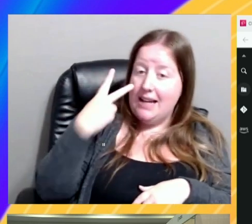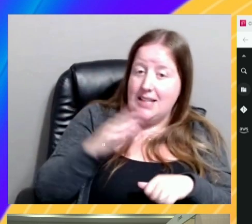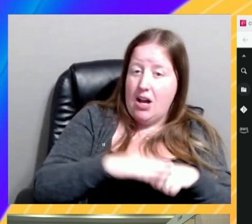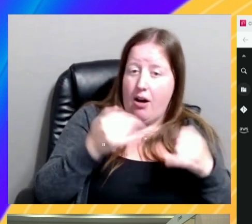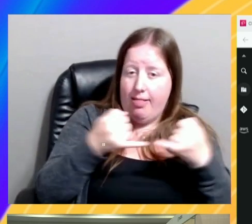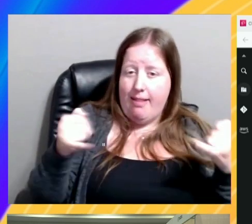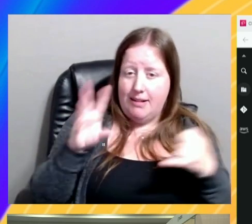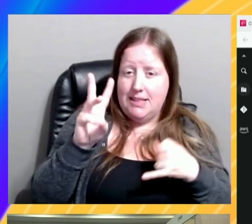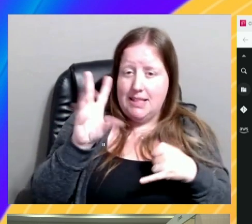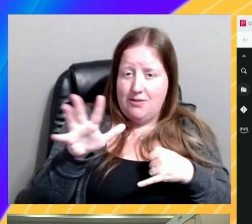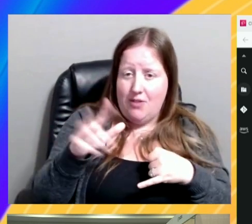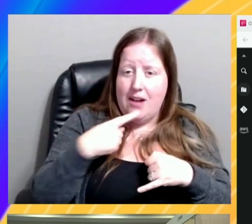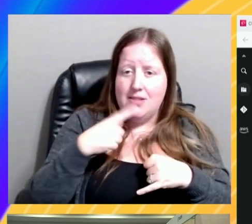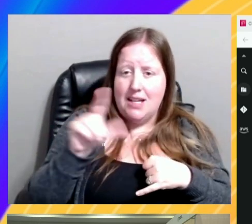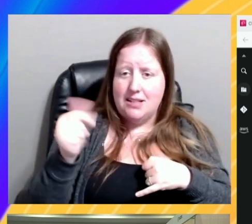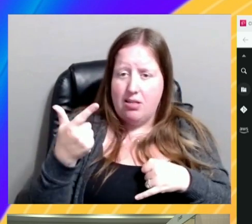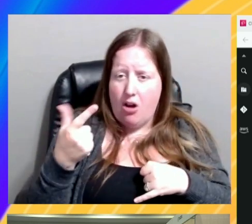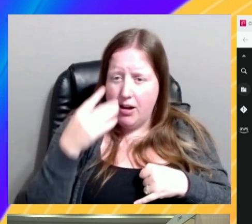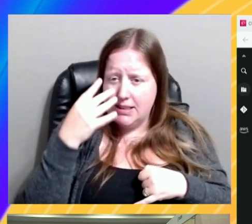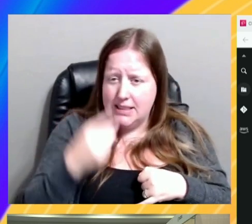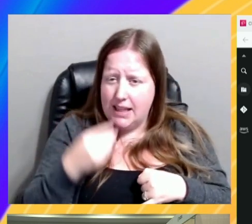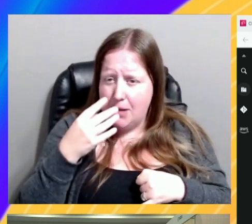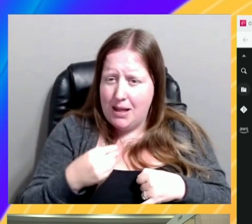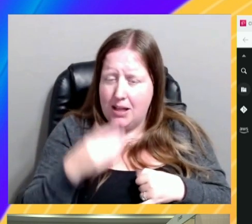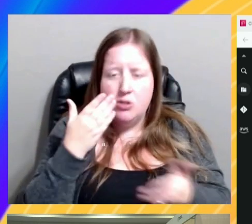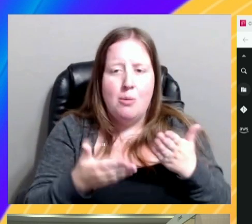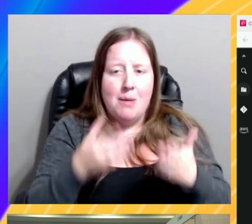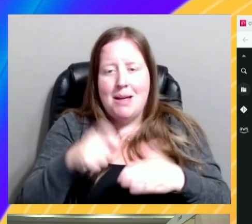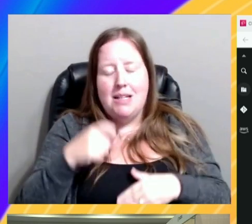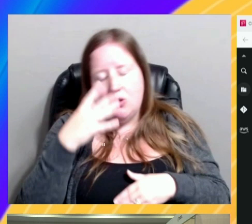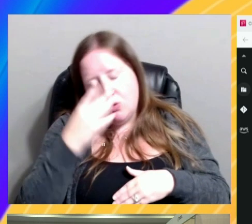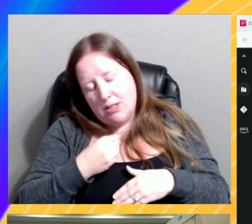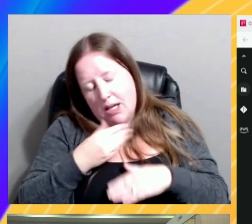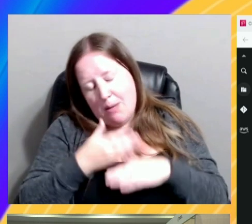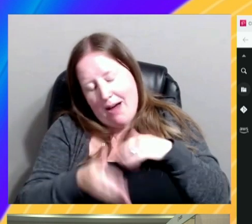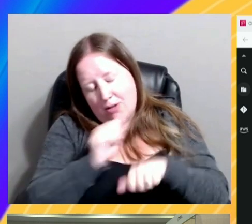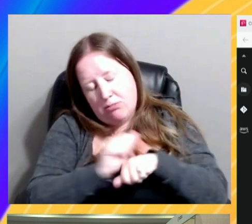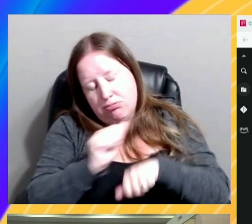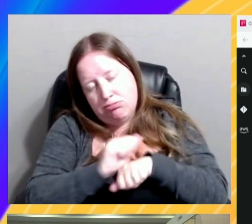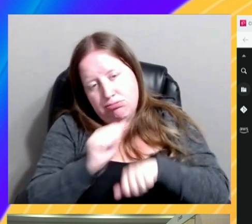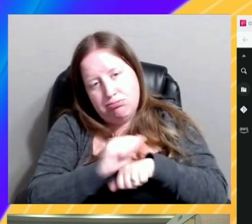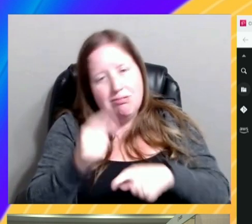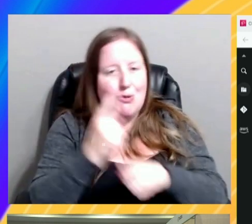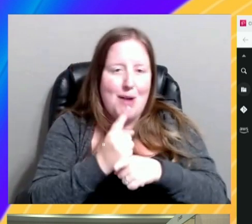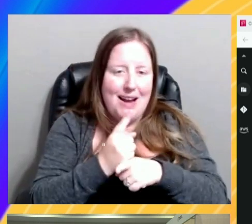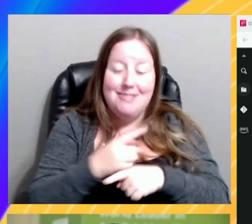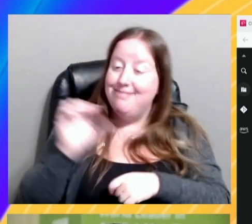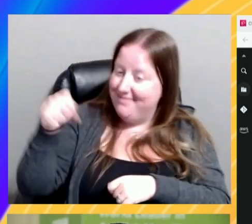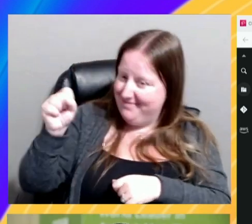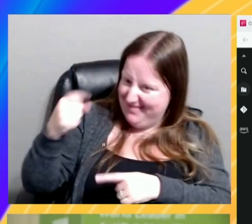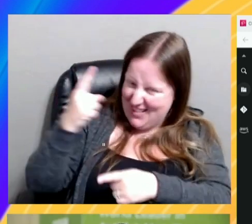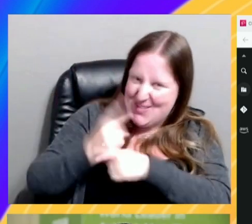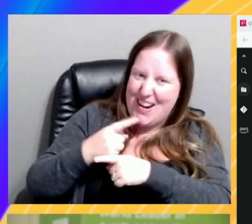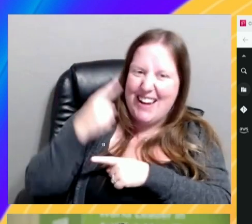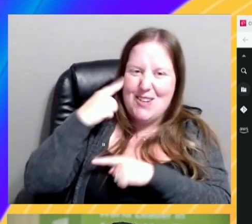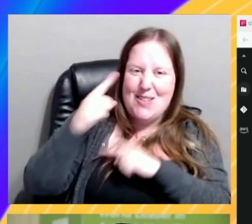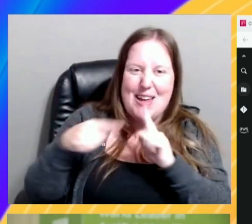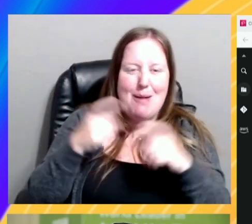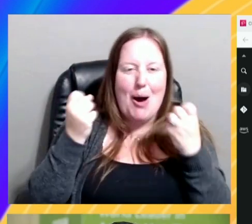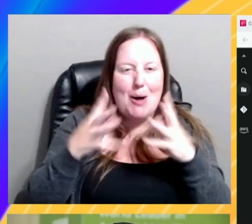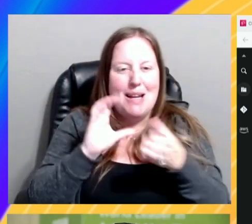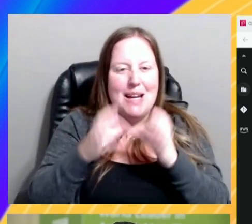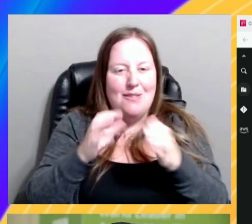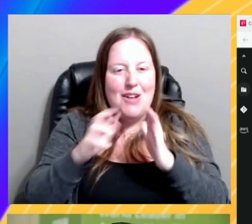log info sleeping. So it's almost like maybe it needs to take a nap after doing all that work. Yeah, because depending on how many config rules you have, it may be